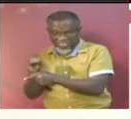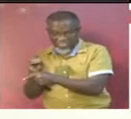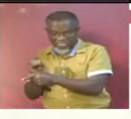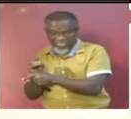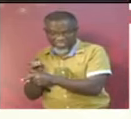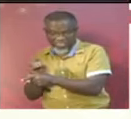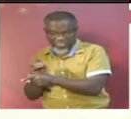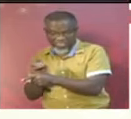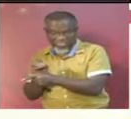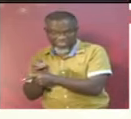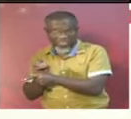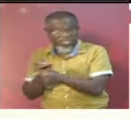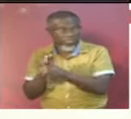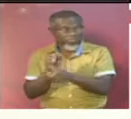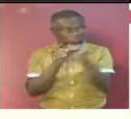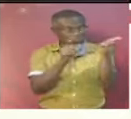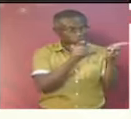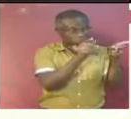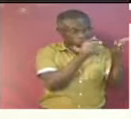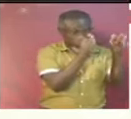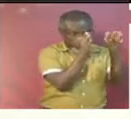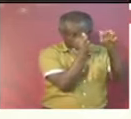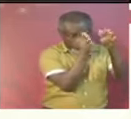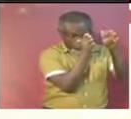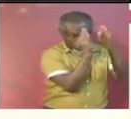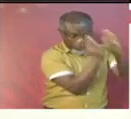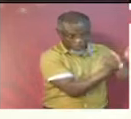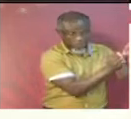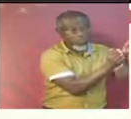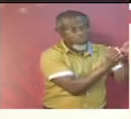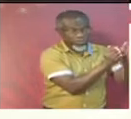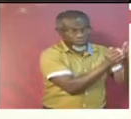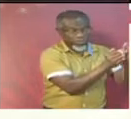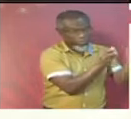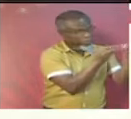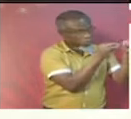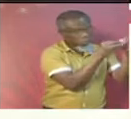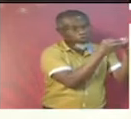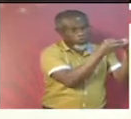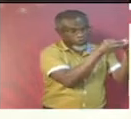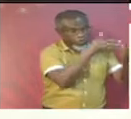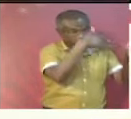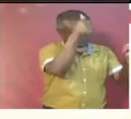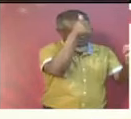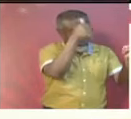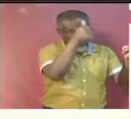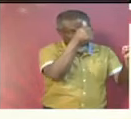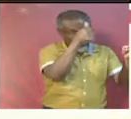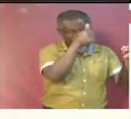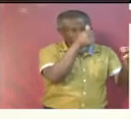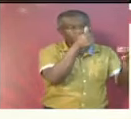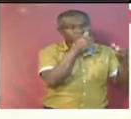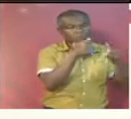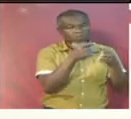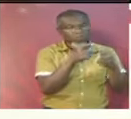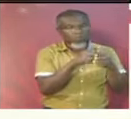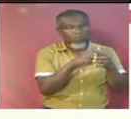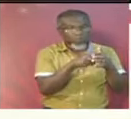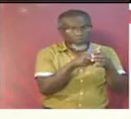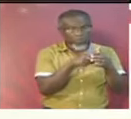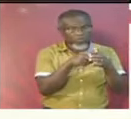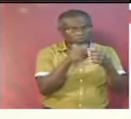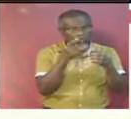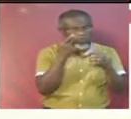the parallel system. There were a couple that we would have identified out of our continuing monitoring